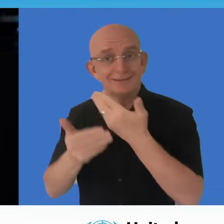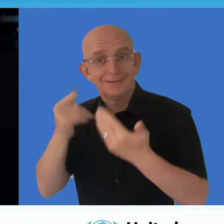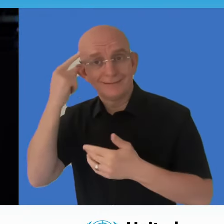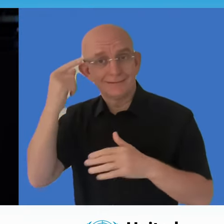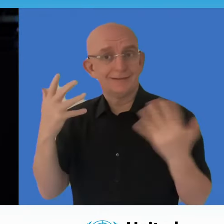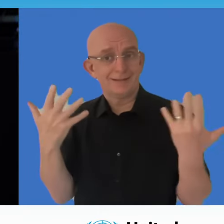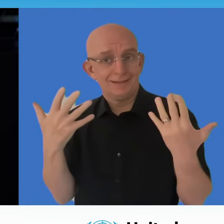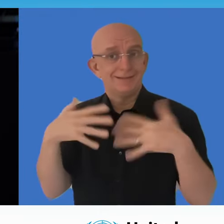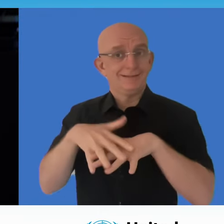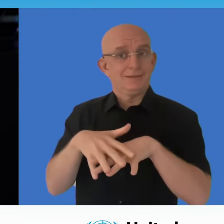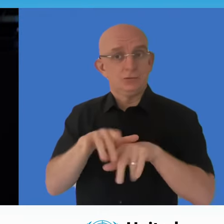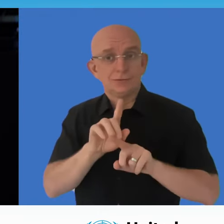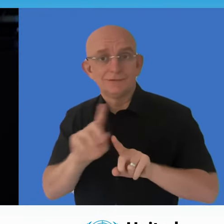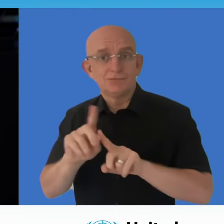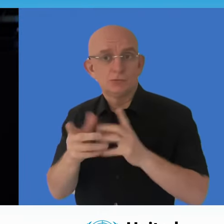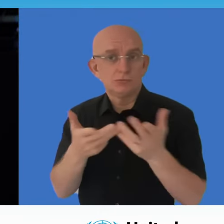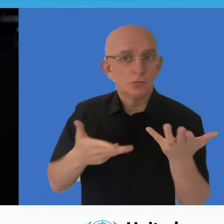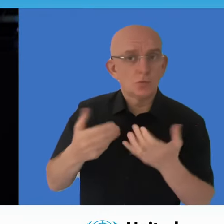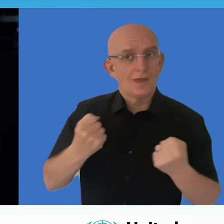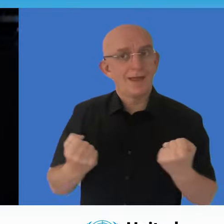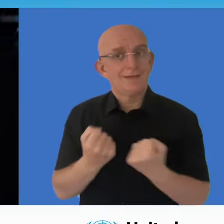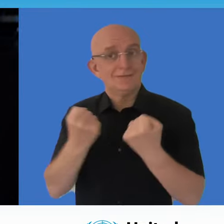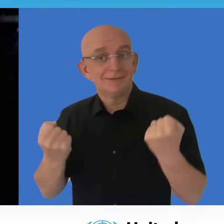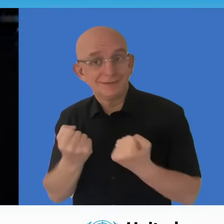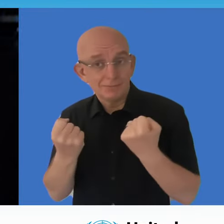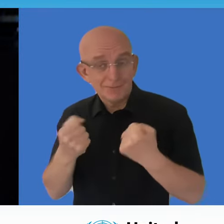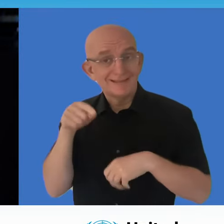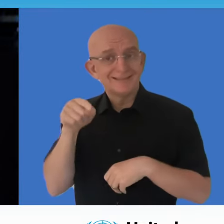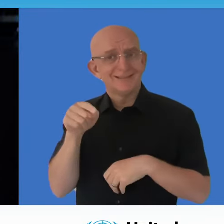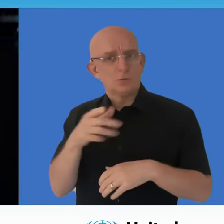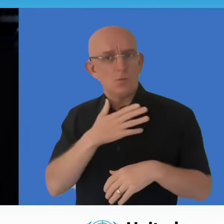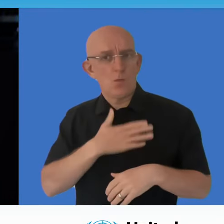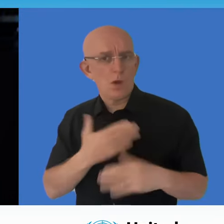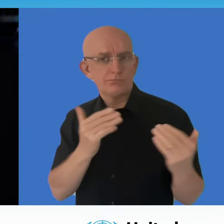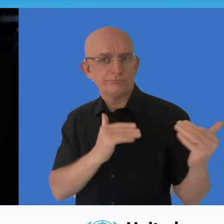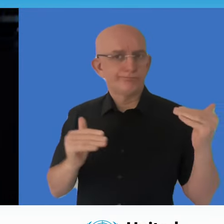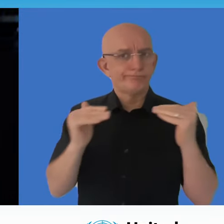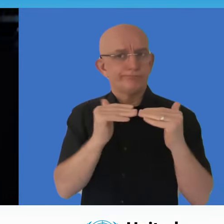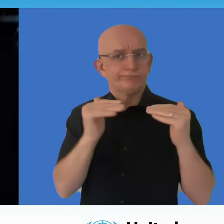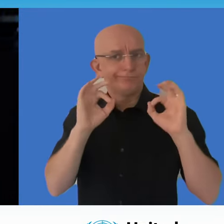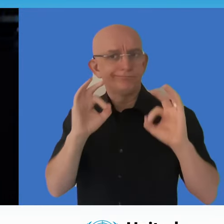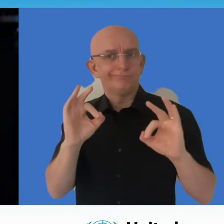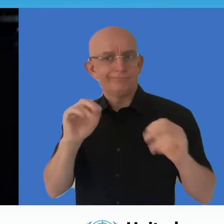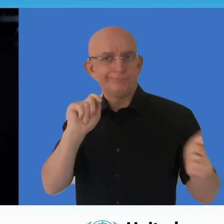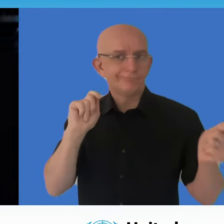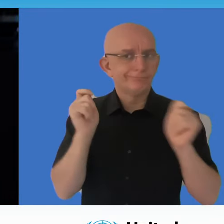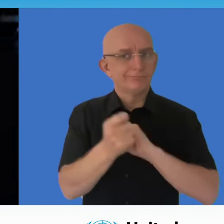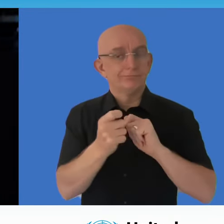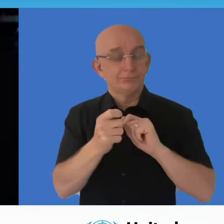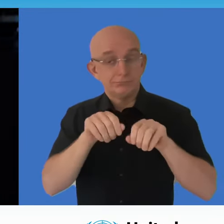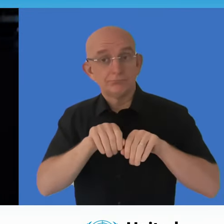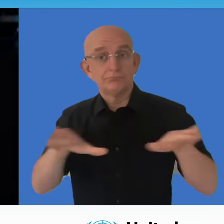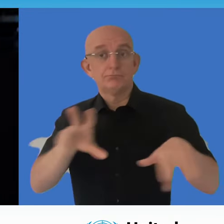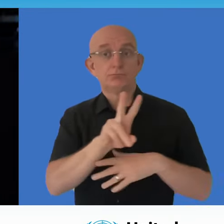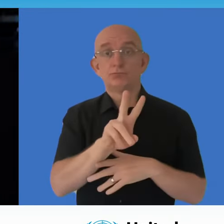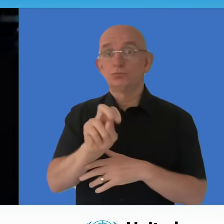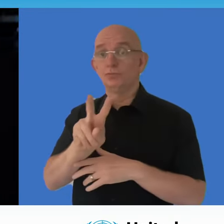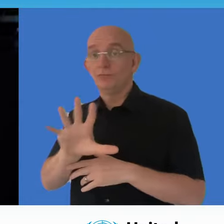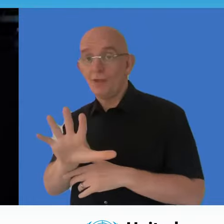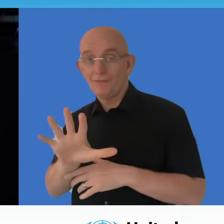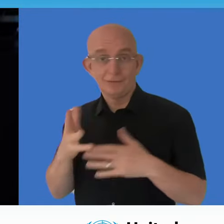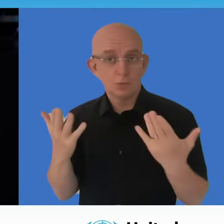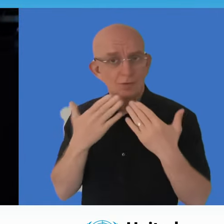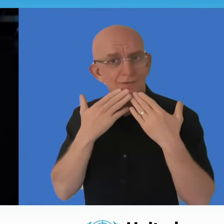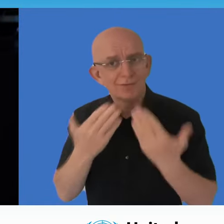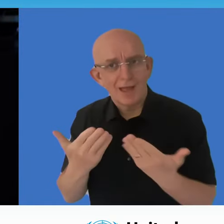and racial justice to launch in 2025. Thank you so much for being here with us today.